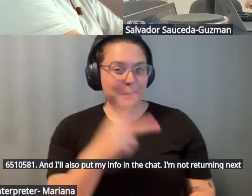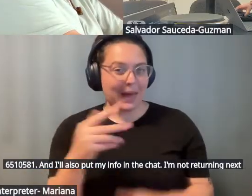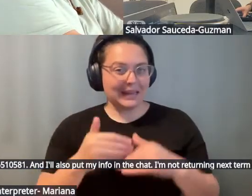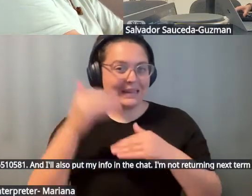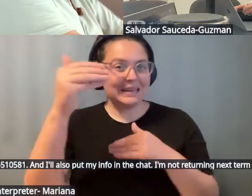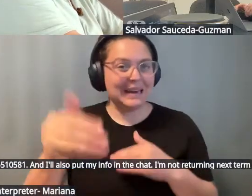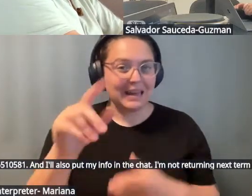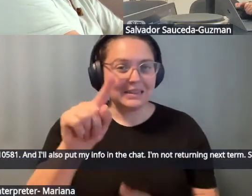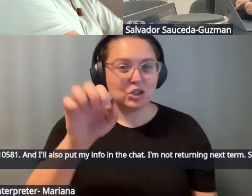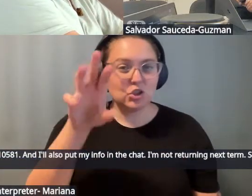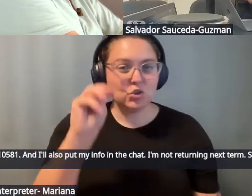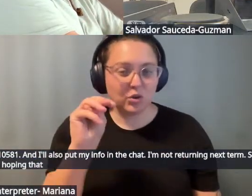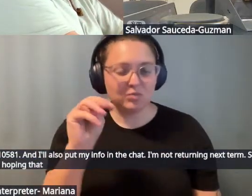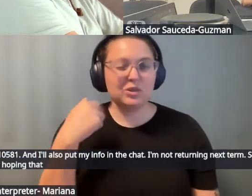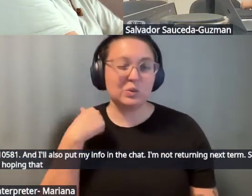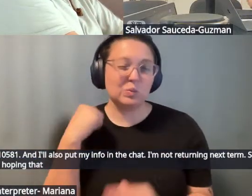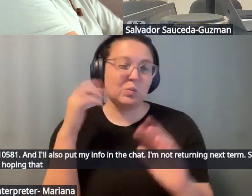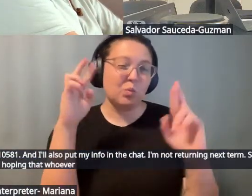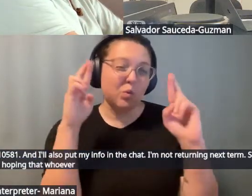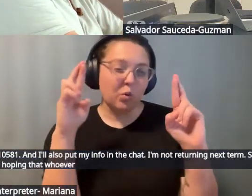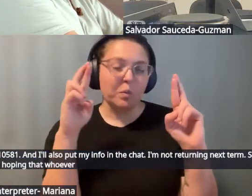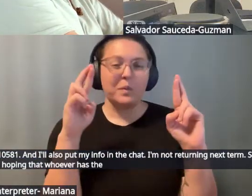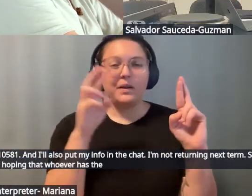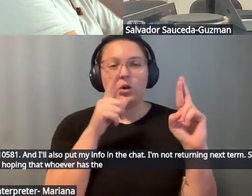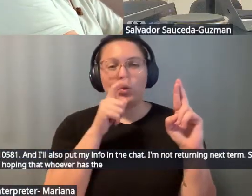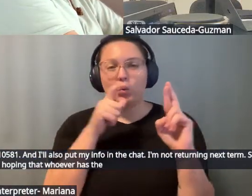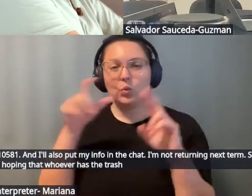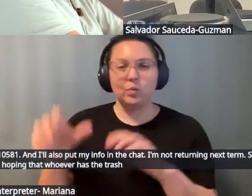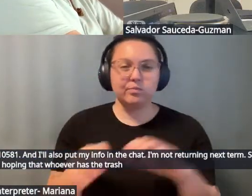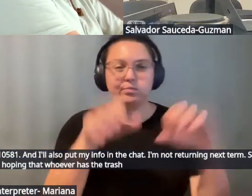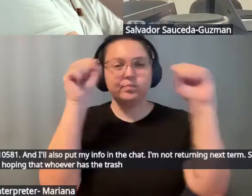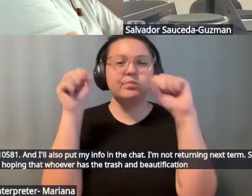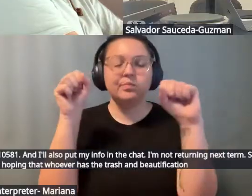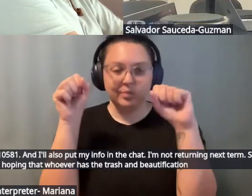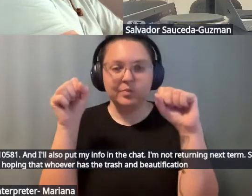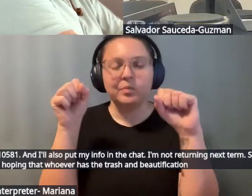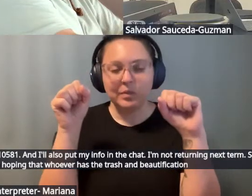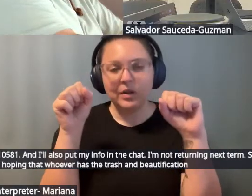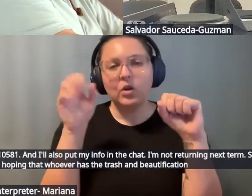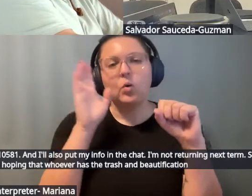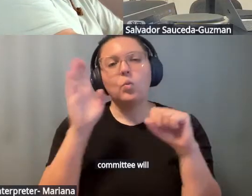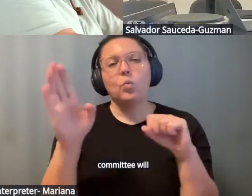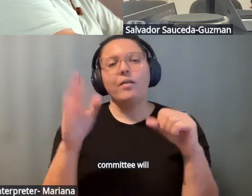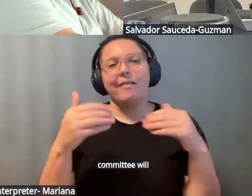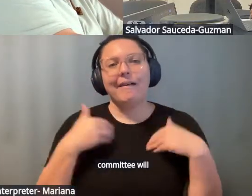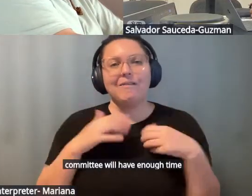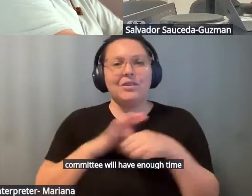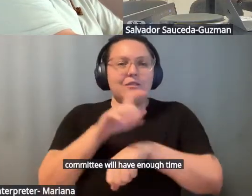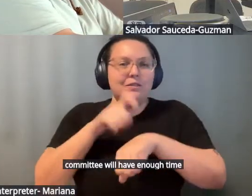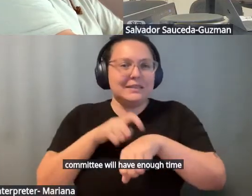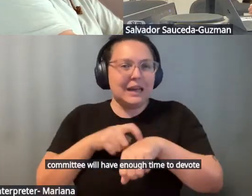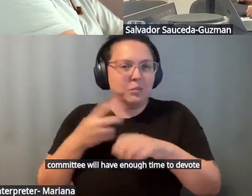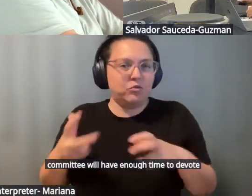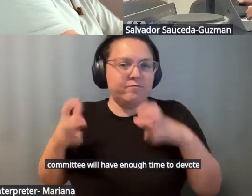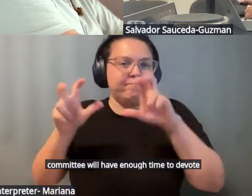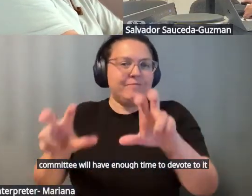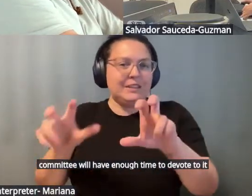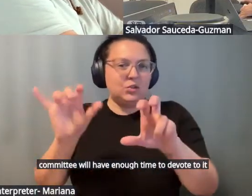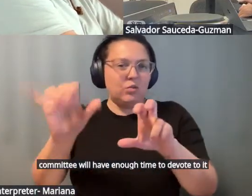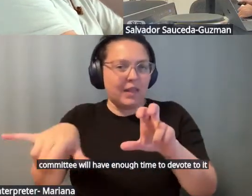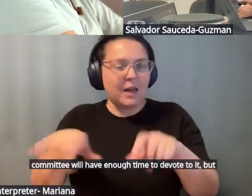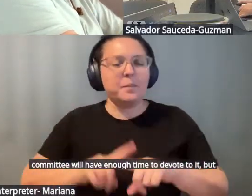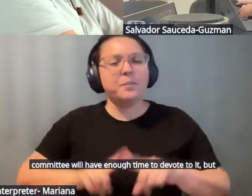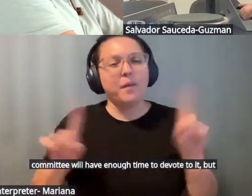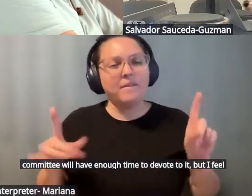I'm hoping that whoever has the trash and beautification committee will have enough time to devote to it. But I